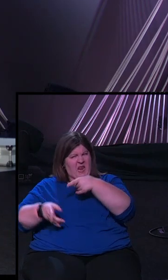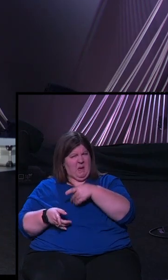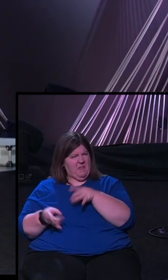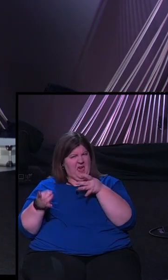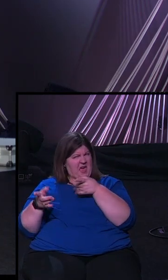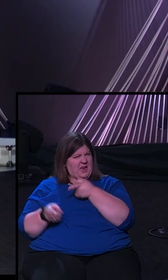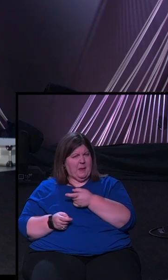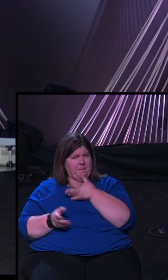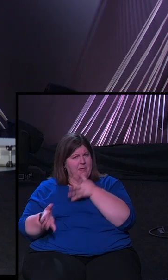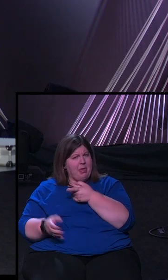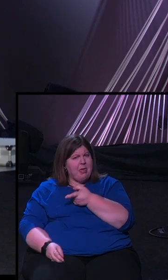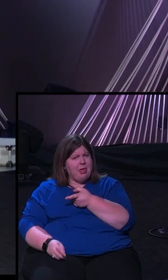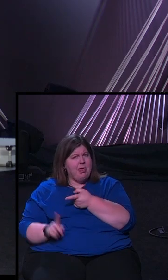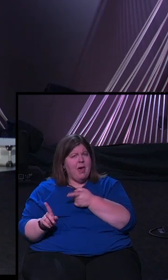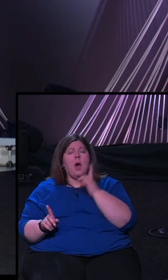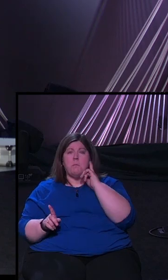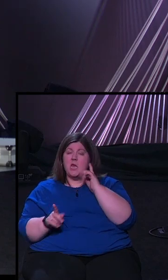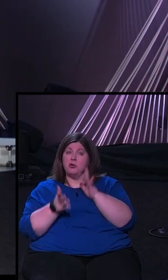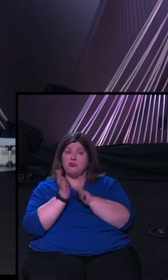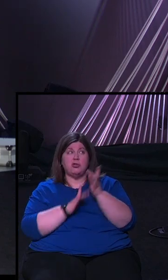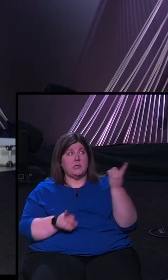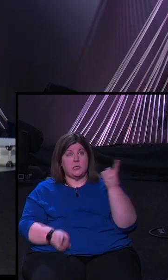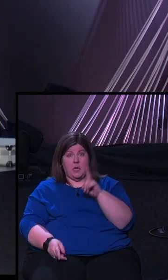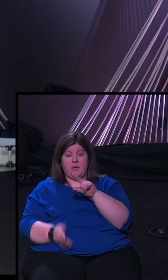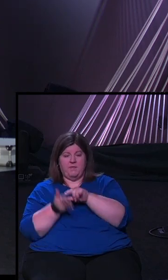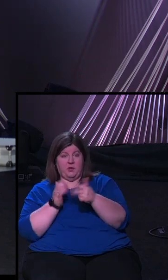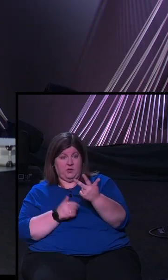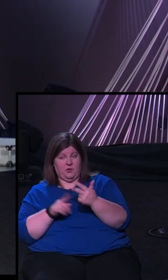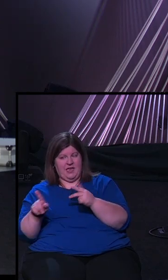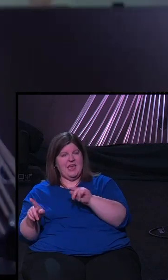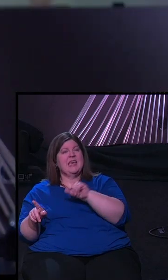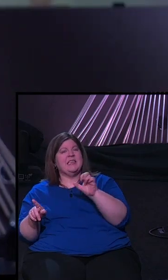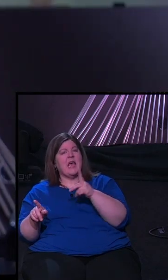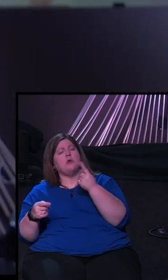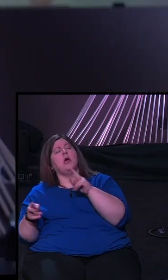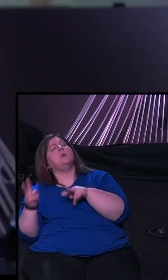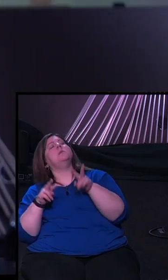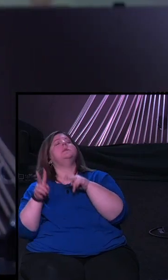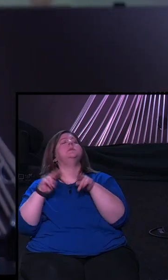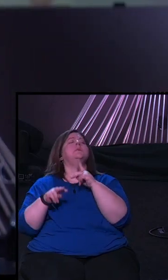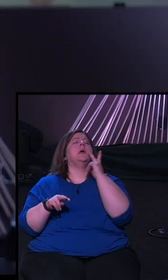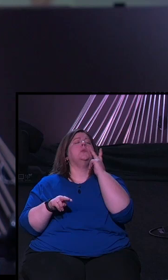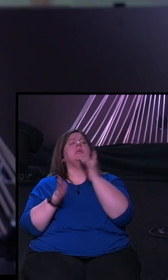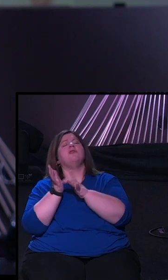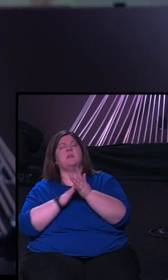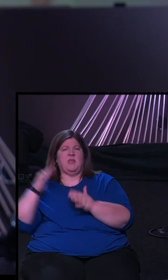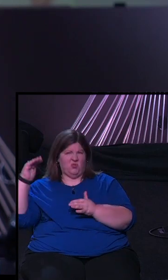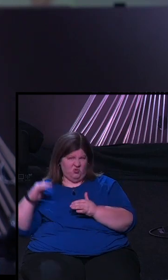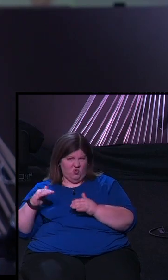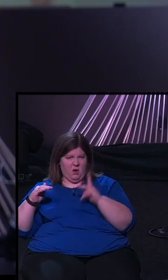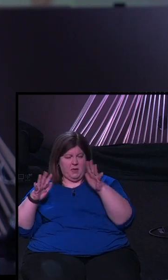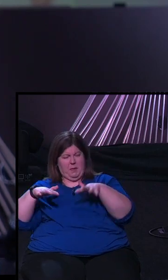hated. But he hears Jesus is coming to town, and it says this, verse 3, he tried to get a look at Jesus, but he was too short to see over the